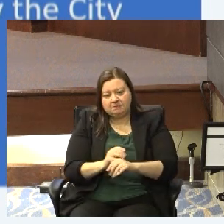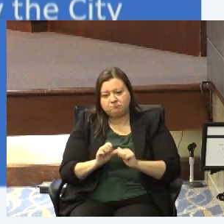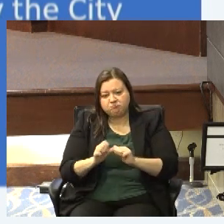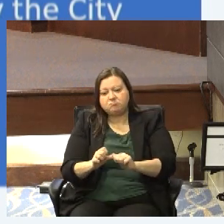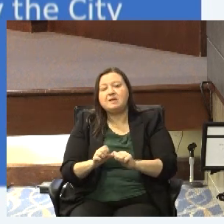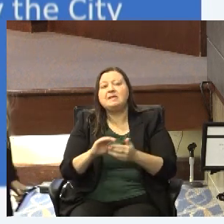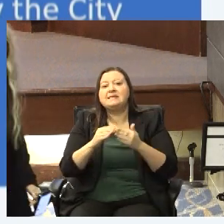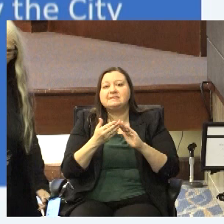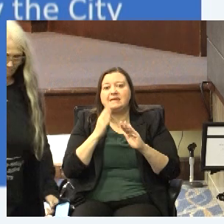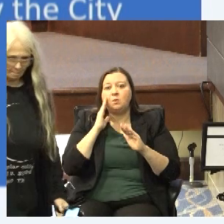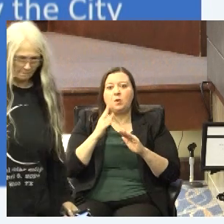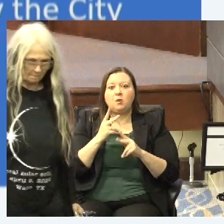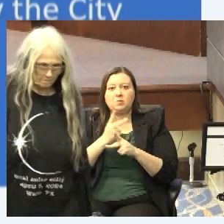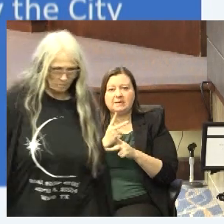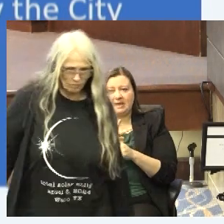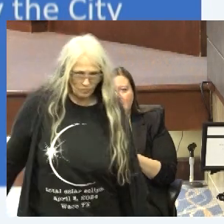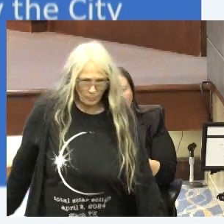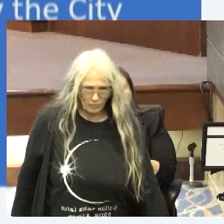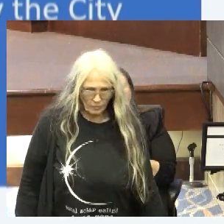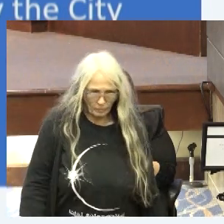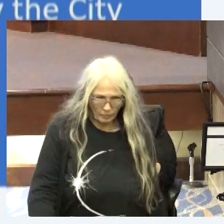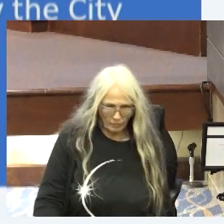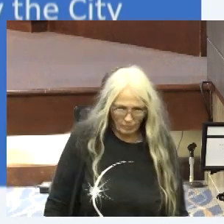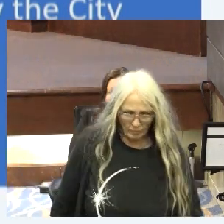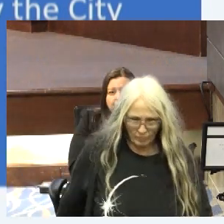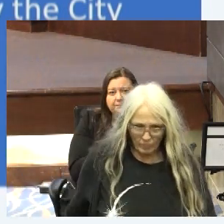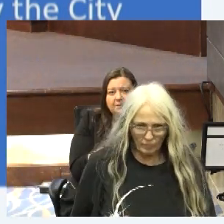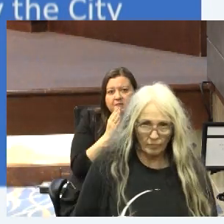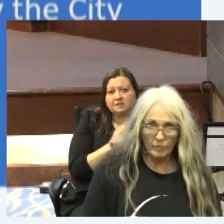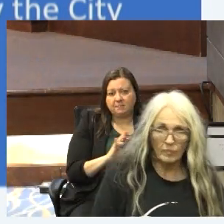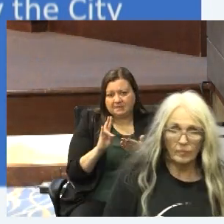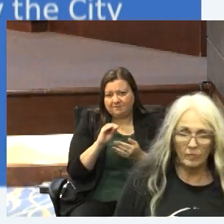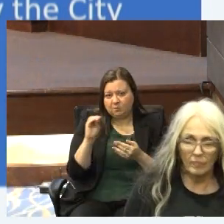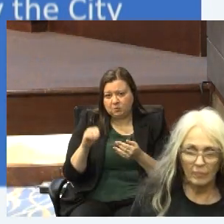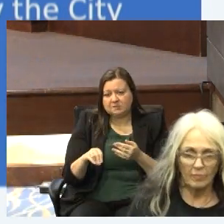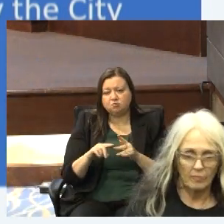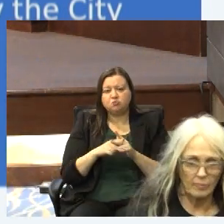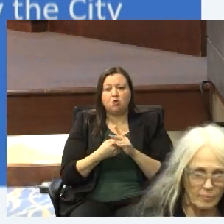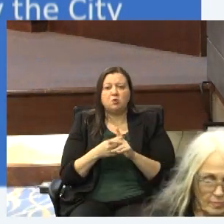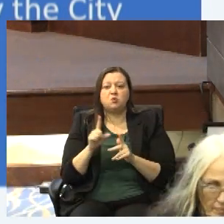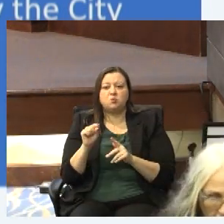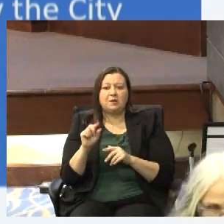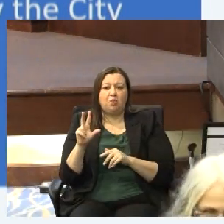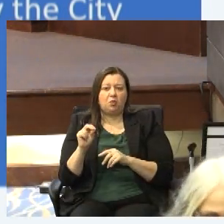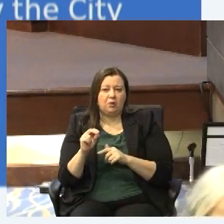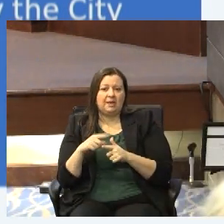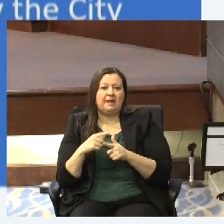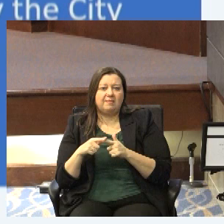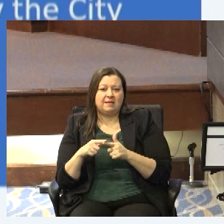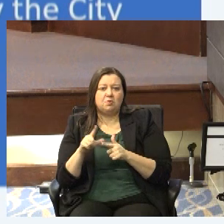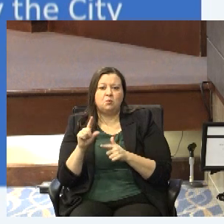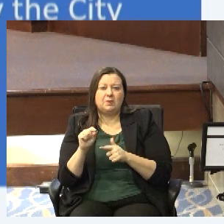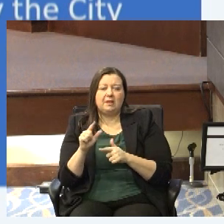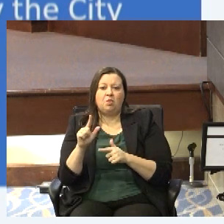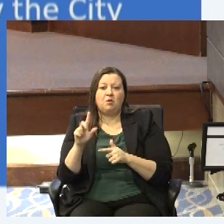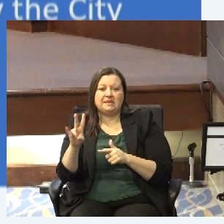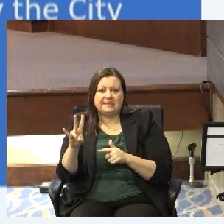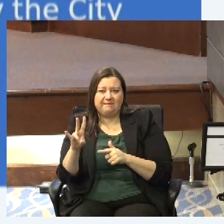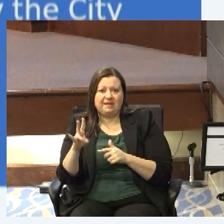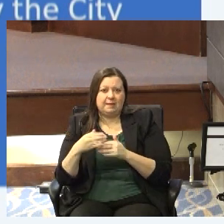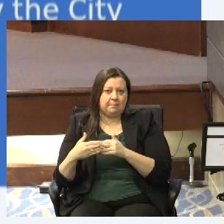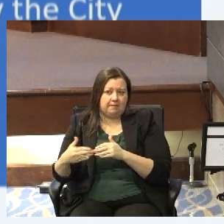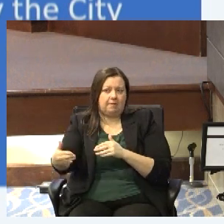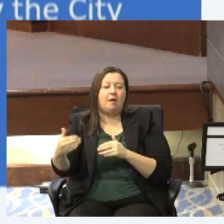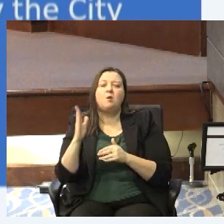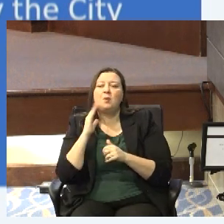retain some of that 70% starting in year 2030, working its way up to 20% in 2037 and beyond. So there